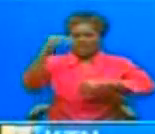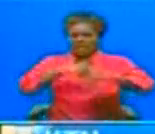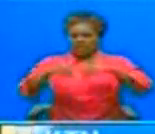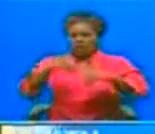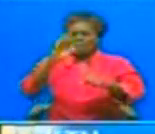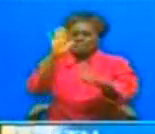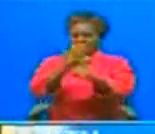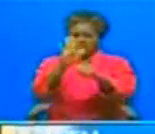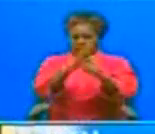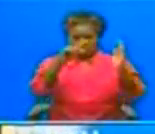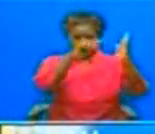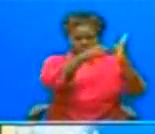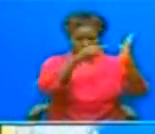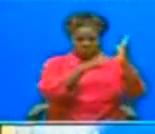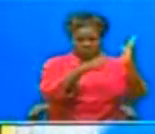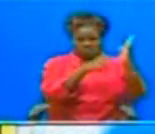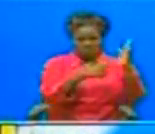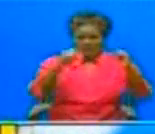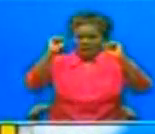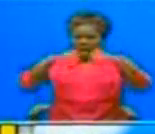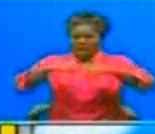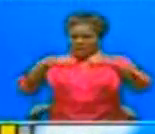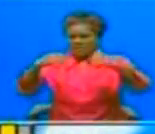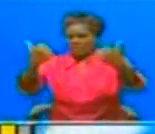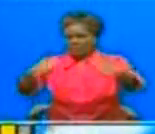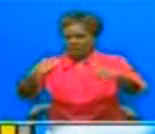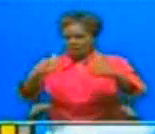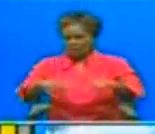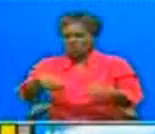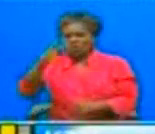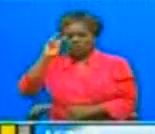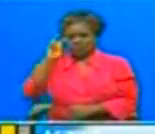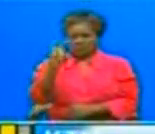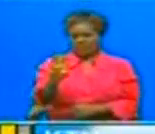on many issues where we do not agree, we see